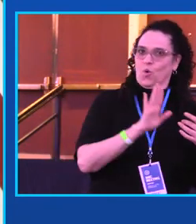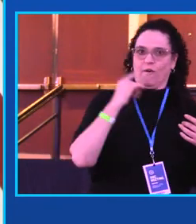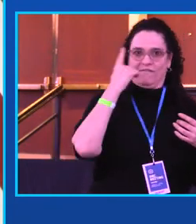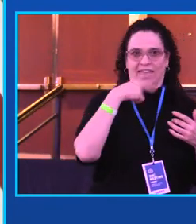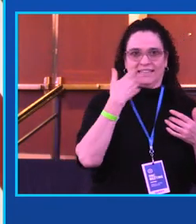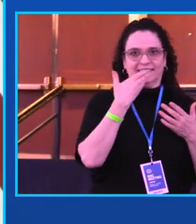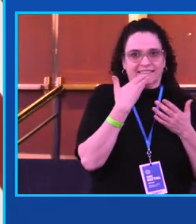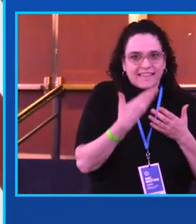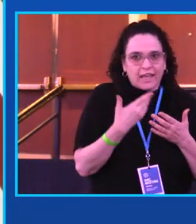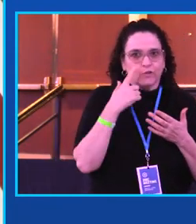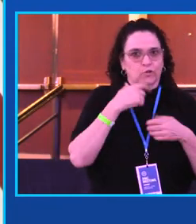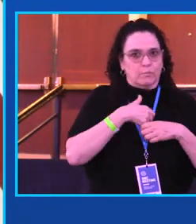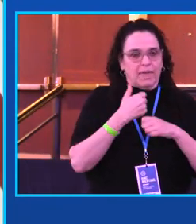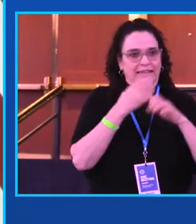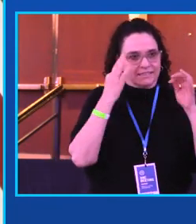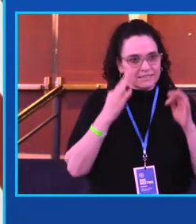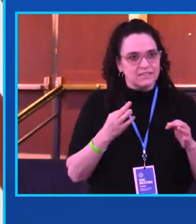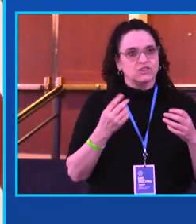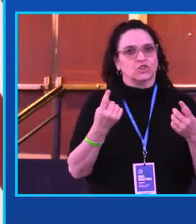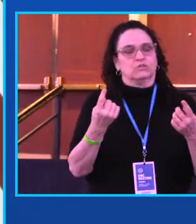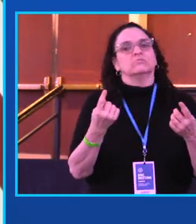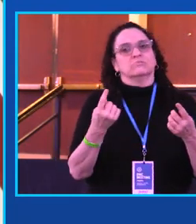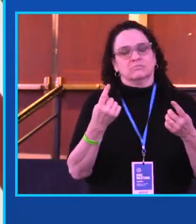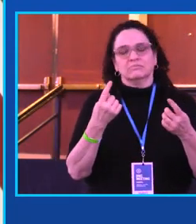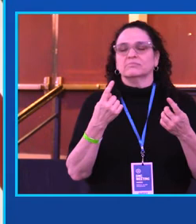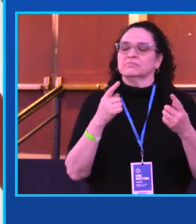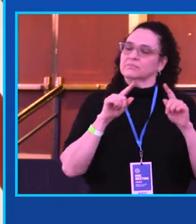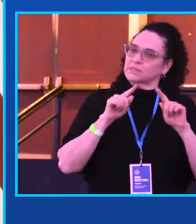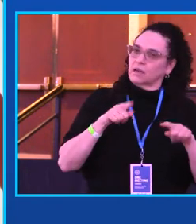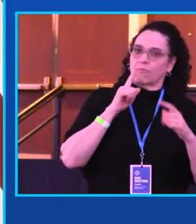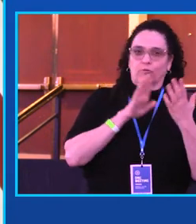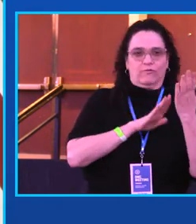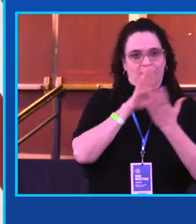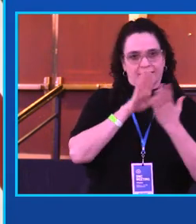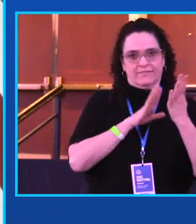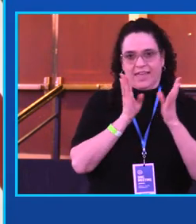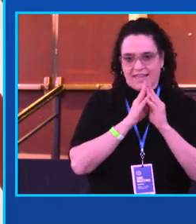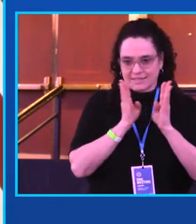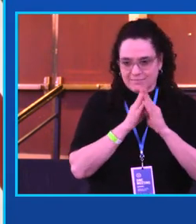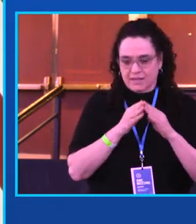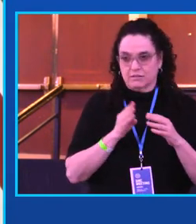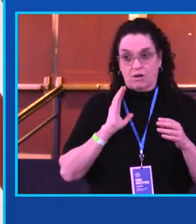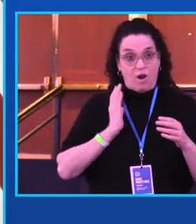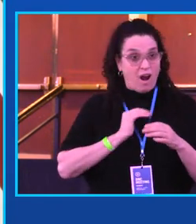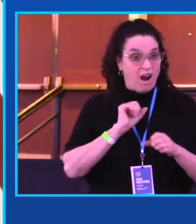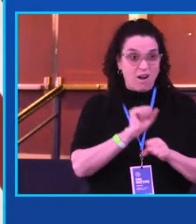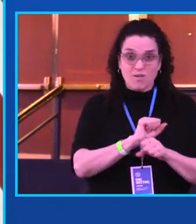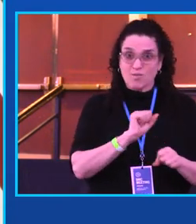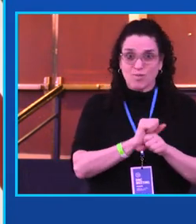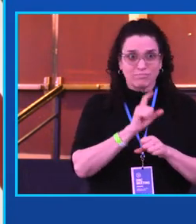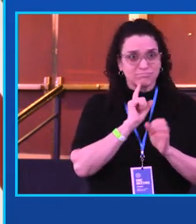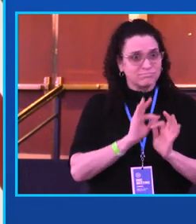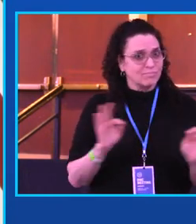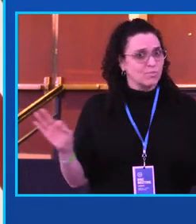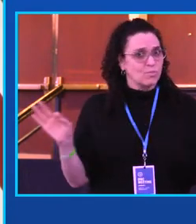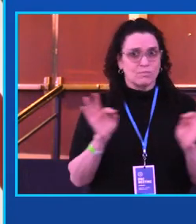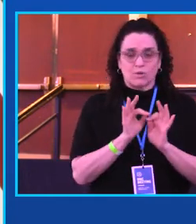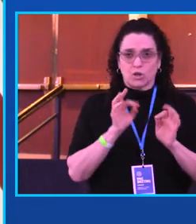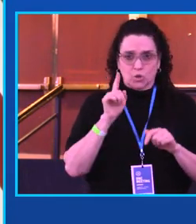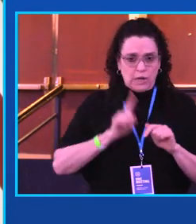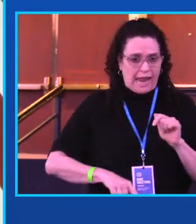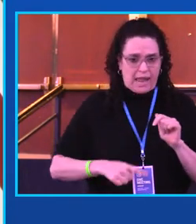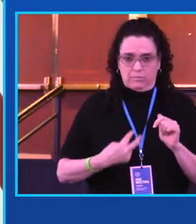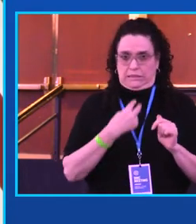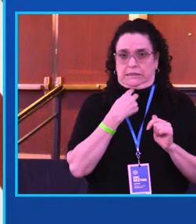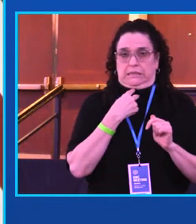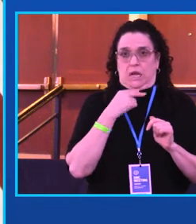making the decision to attend in person. Our work is too important to remain locked in a virtual